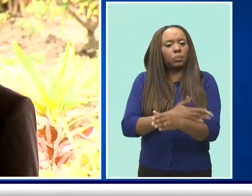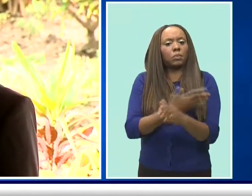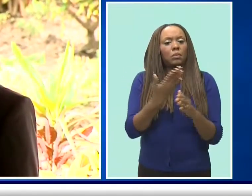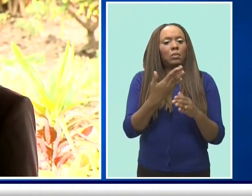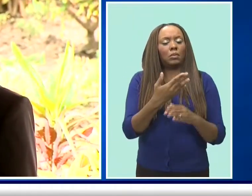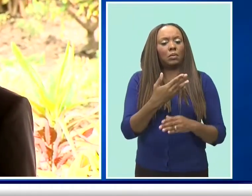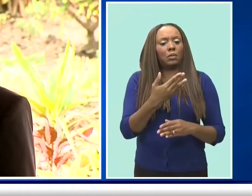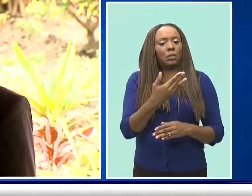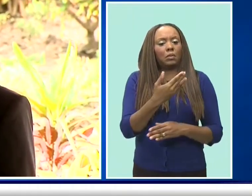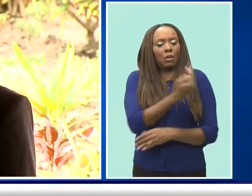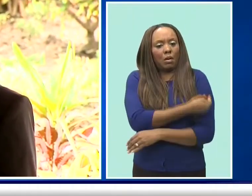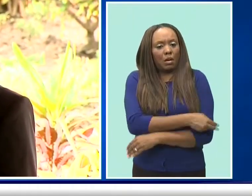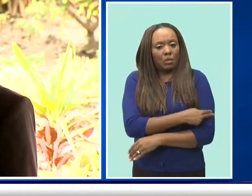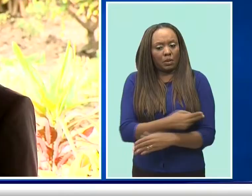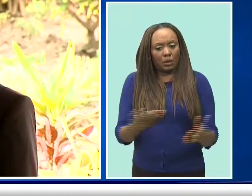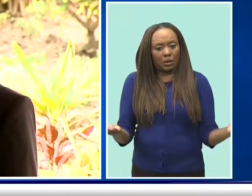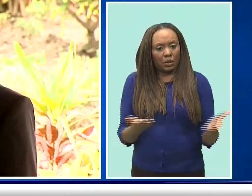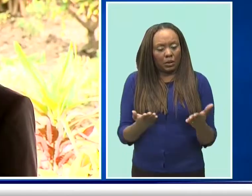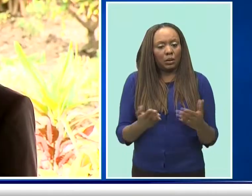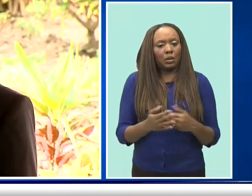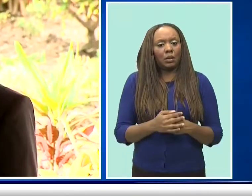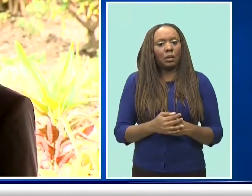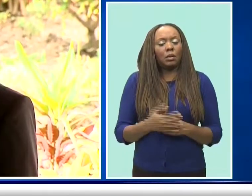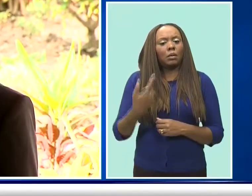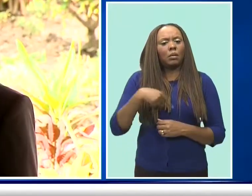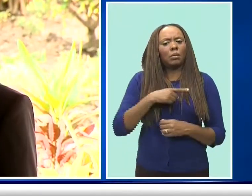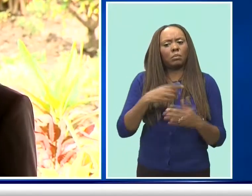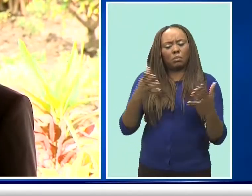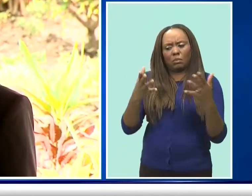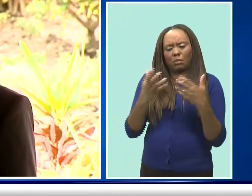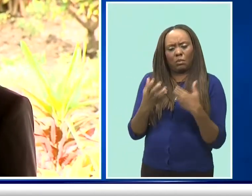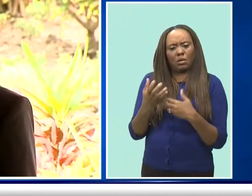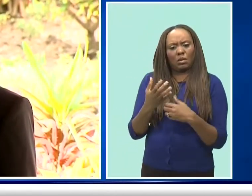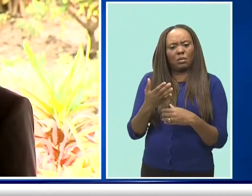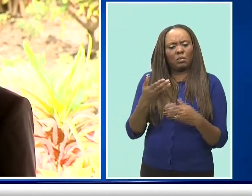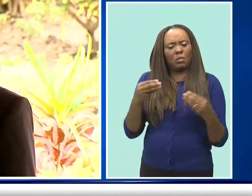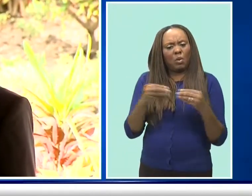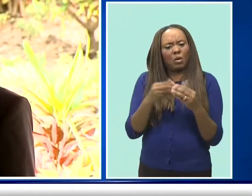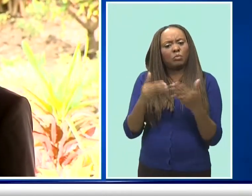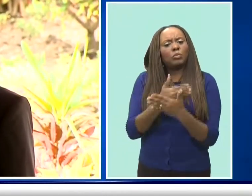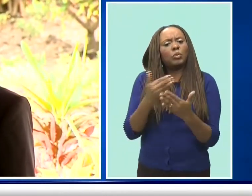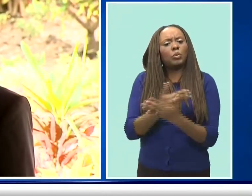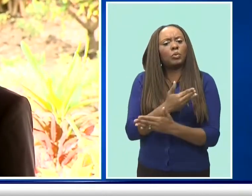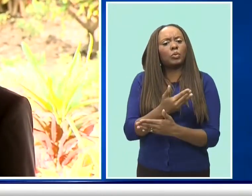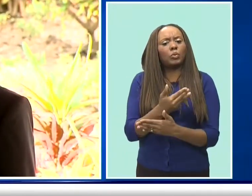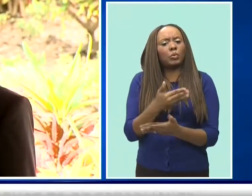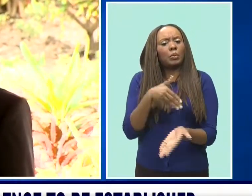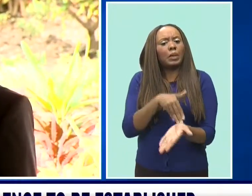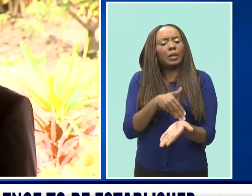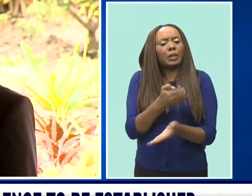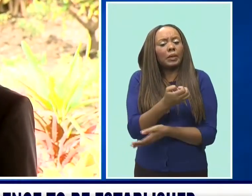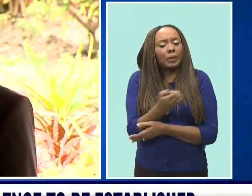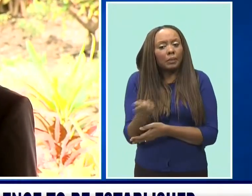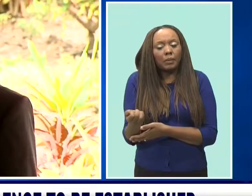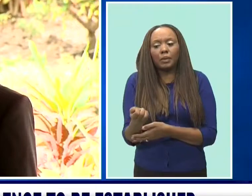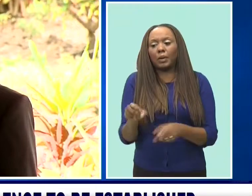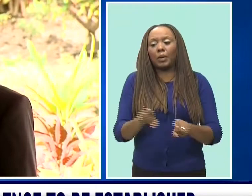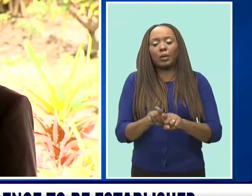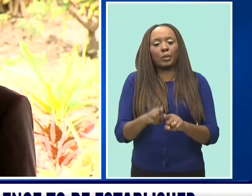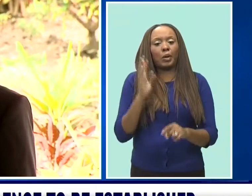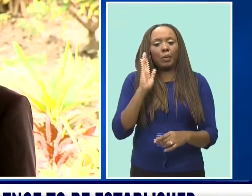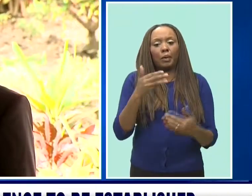ward, specifically looking at procuring necessary medical equipment and installing furniture in